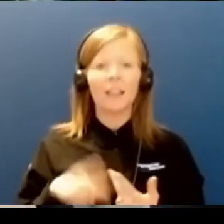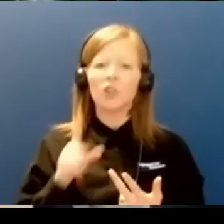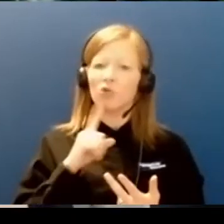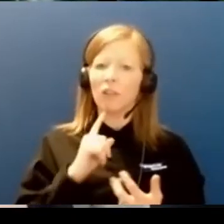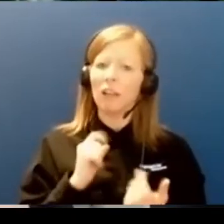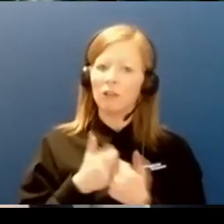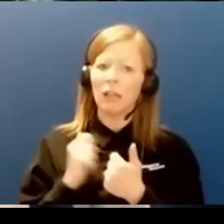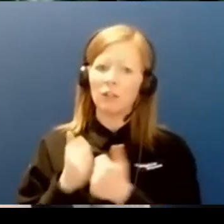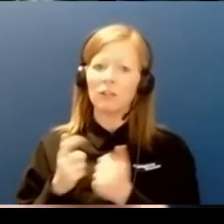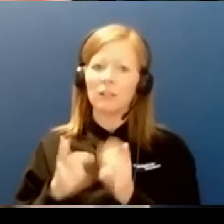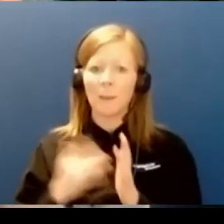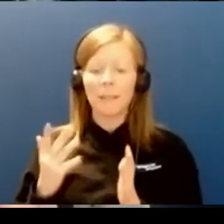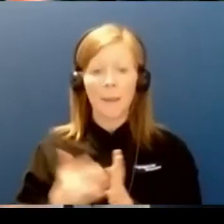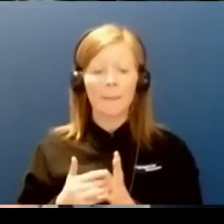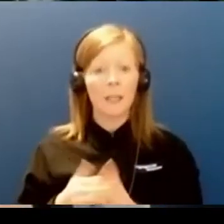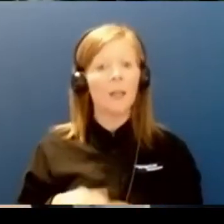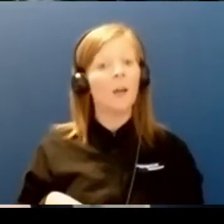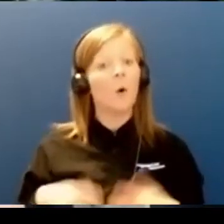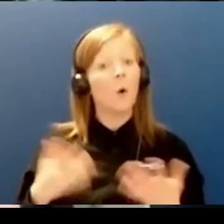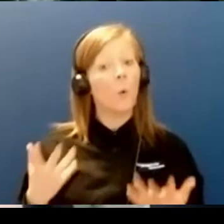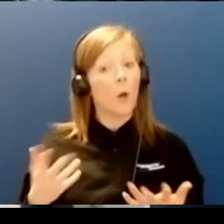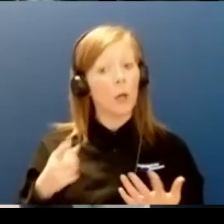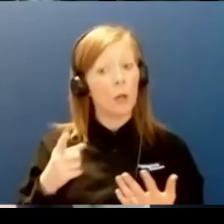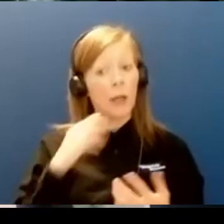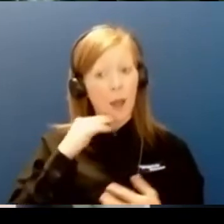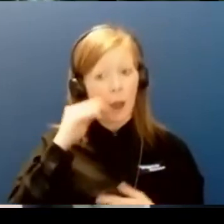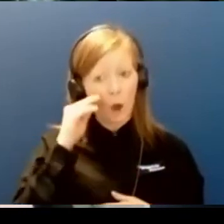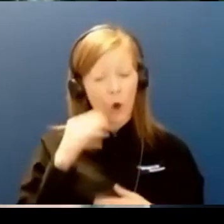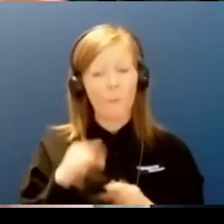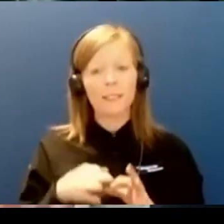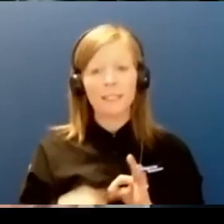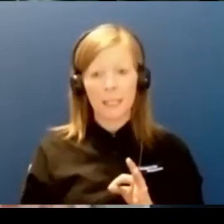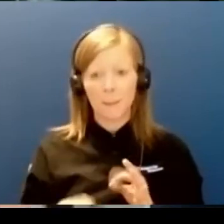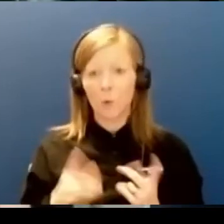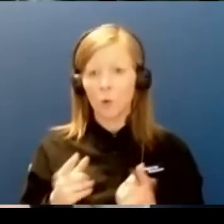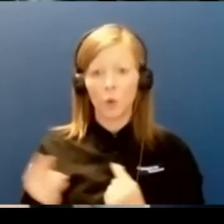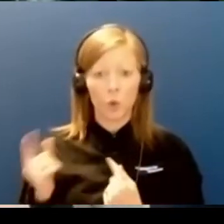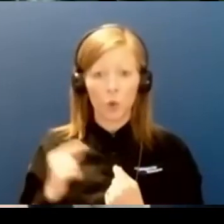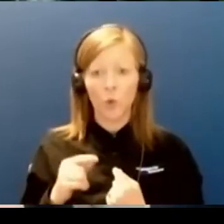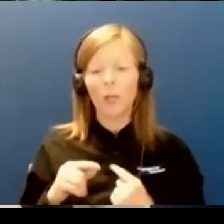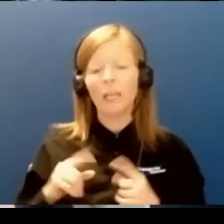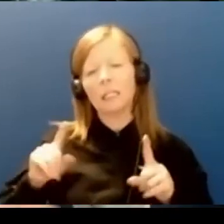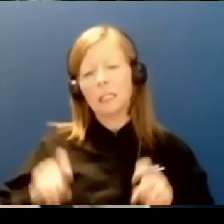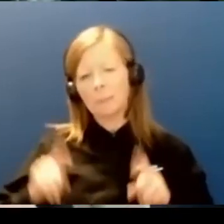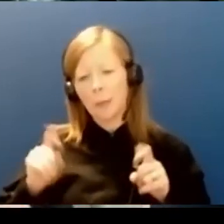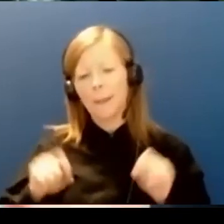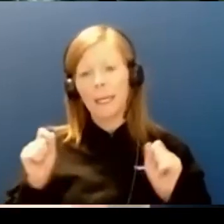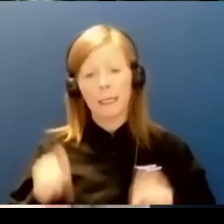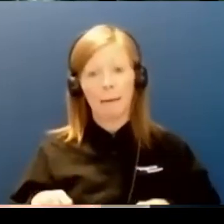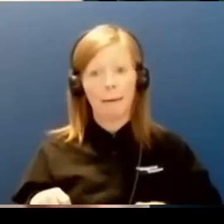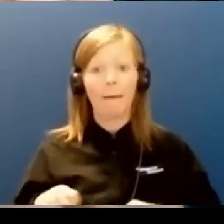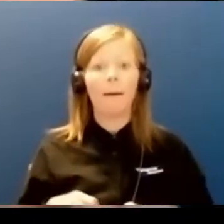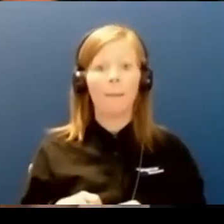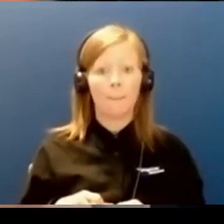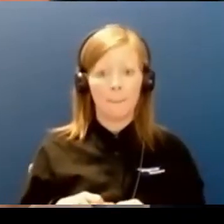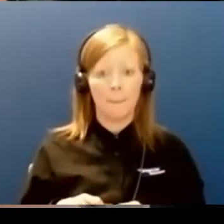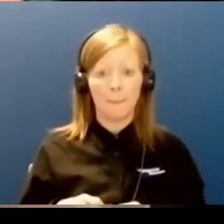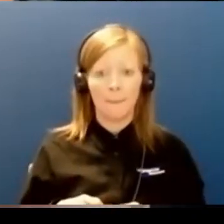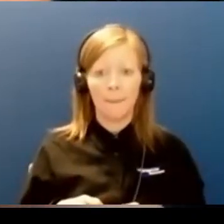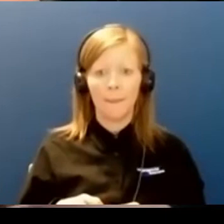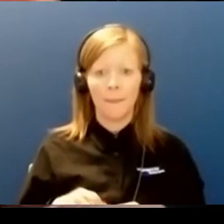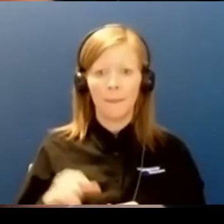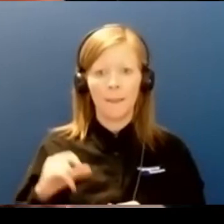challenging. Something simple that you can do at home, and you can do this with your child as well. You can do a little bit of an experiment, is you can look for